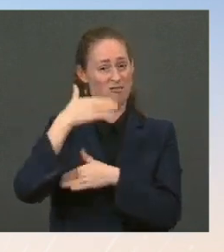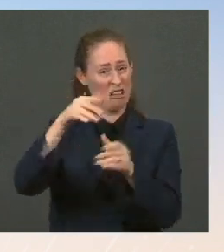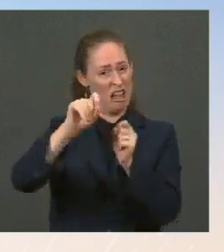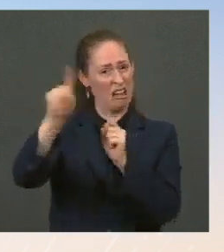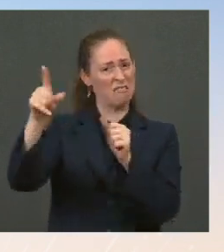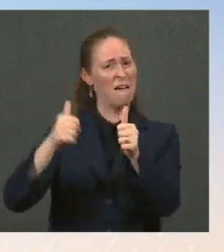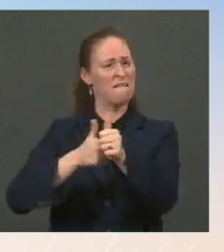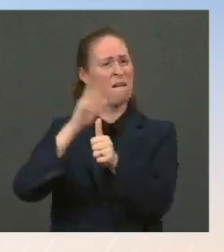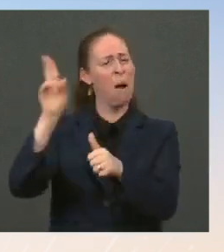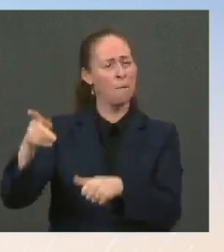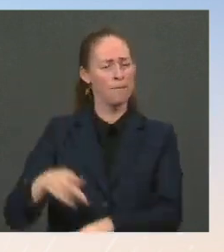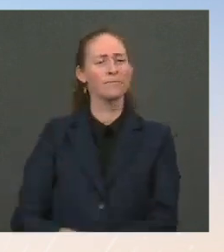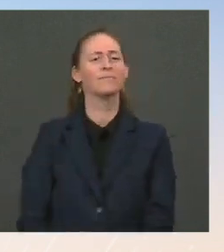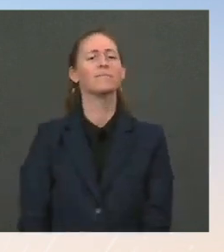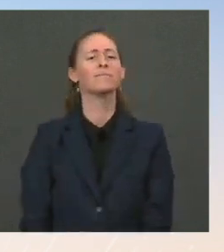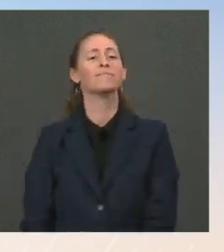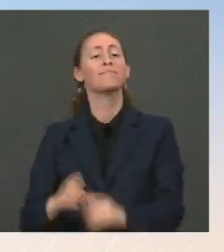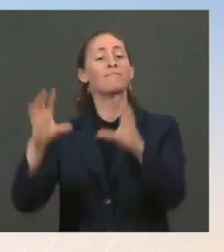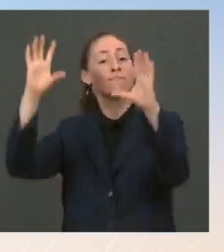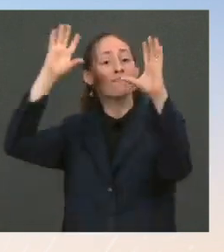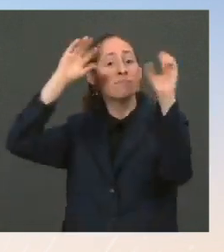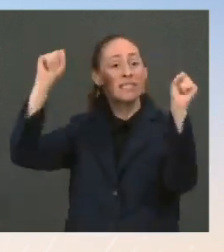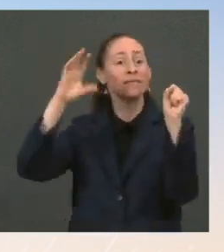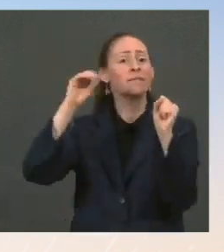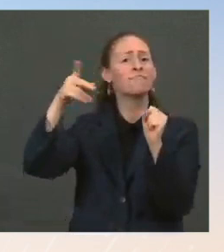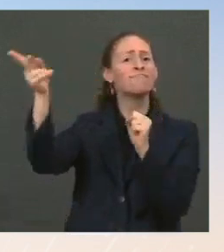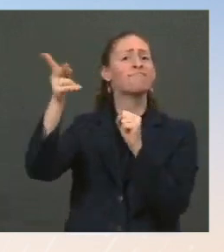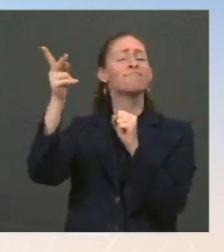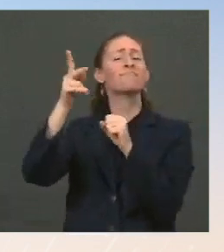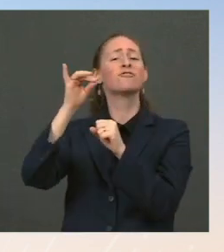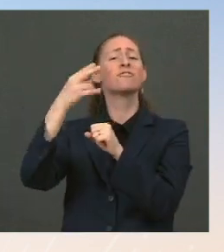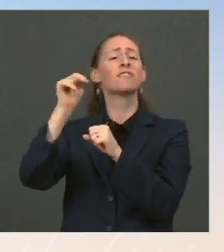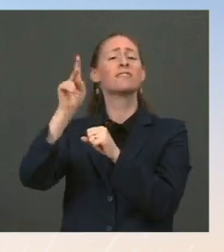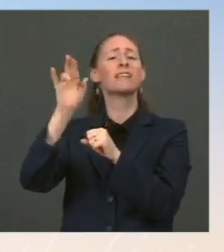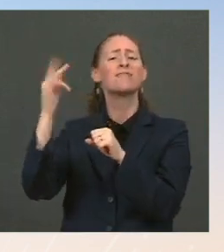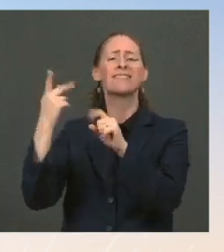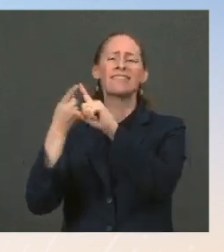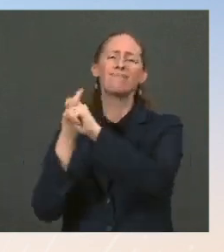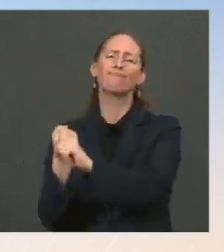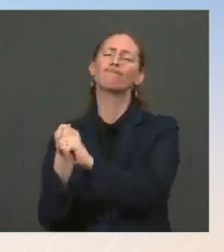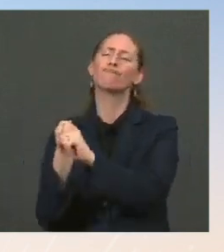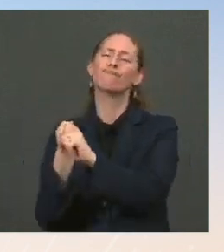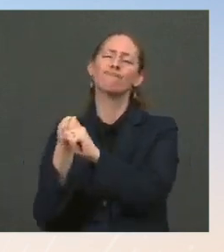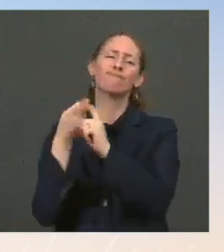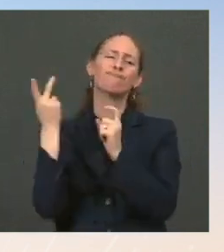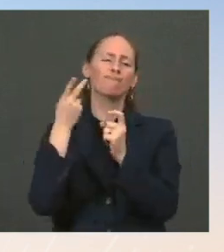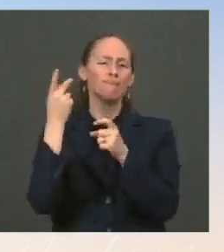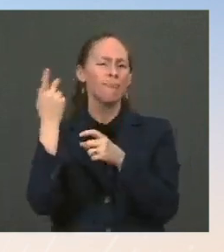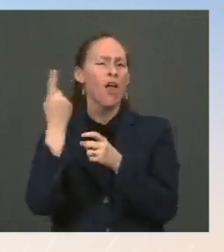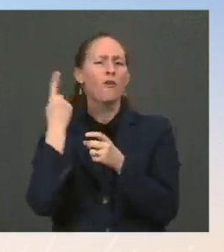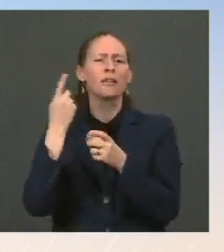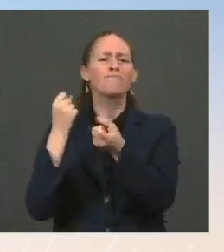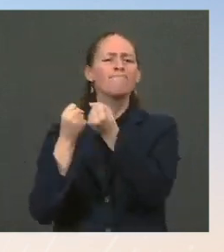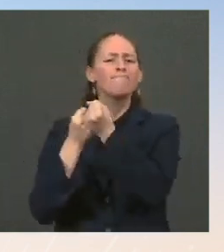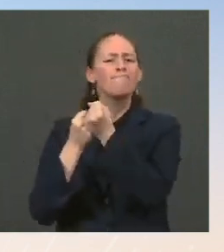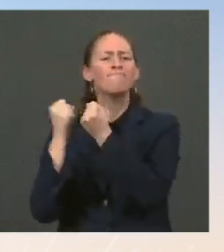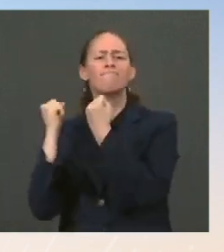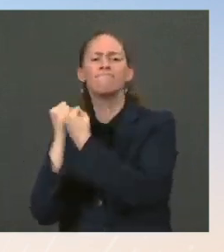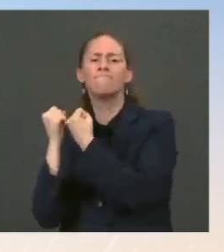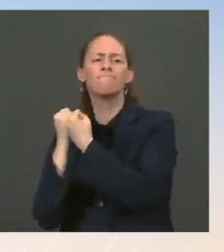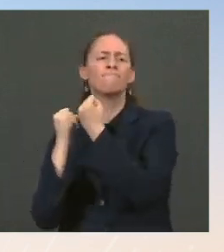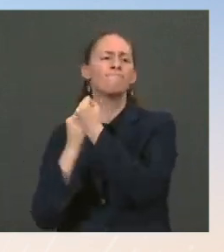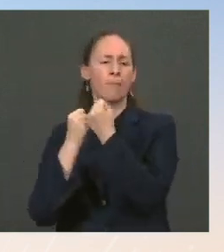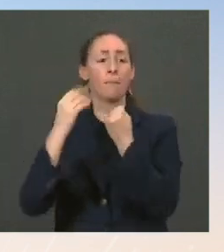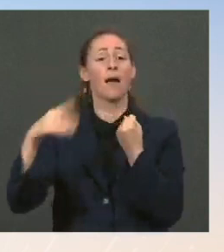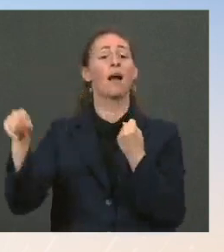president and the former secretary are also good friends. He relies on his counsel, and as he does of many members of his national security